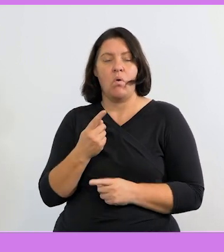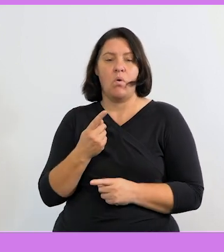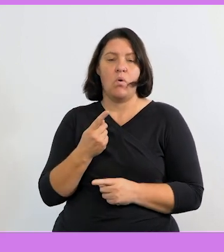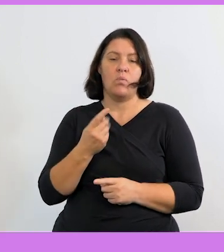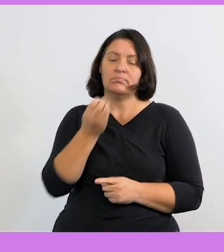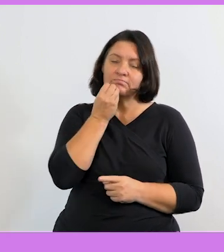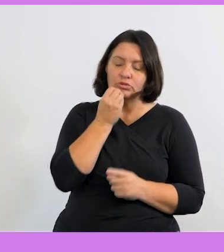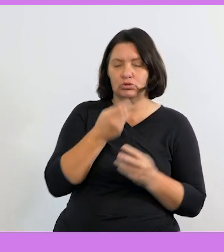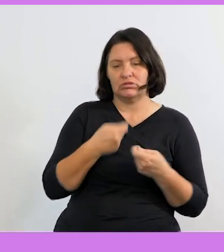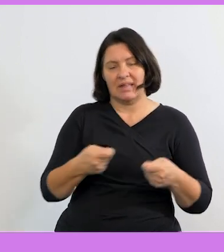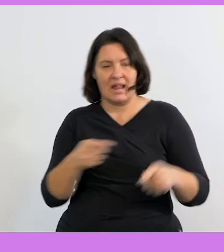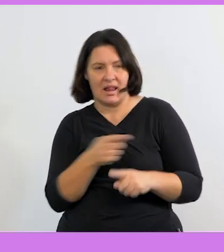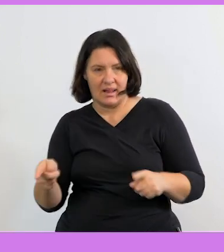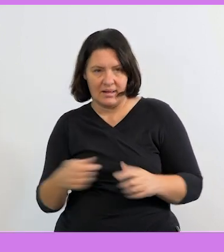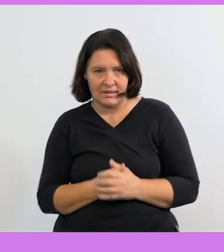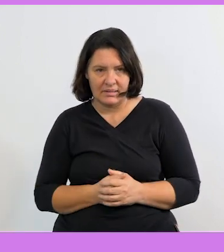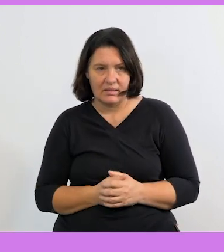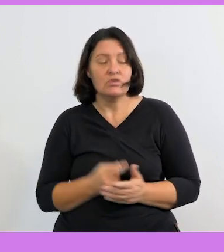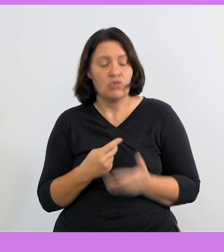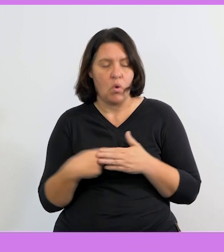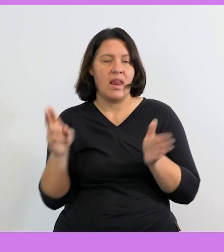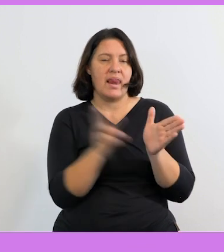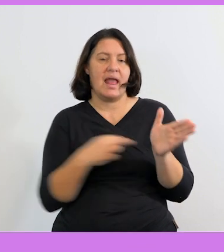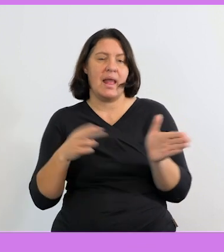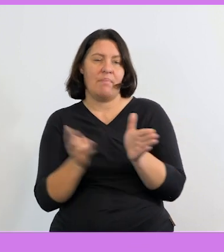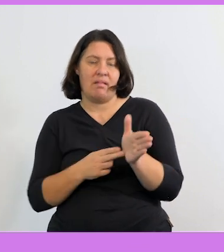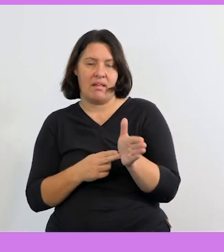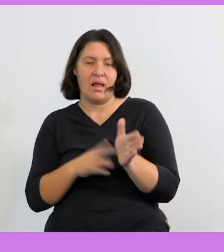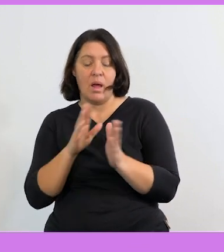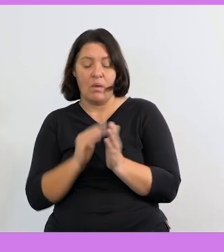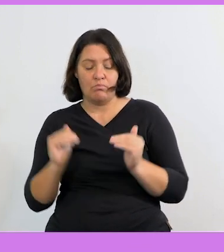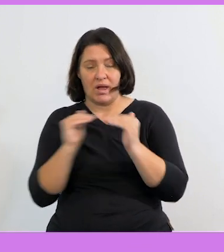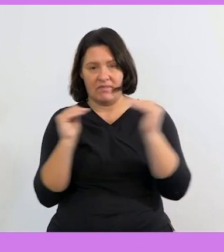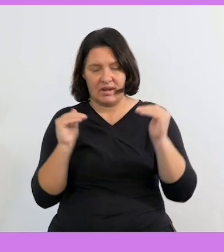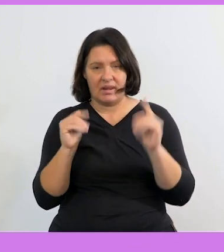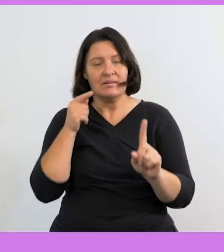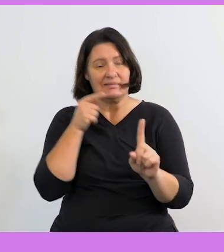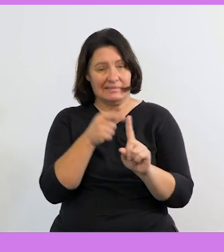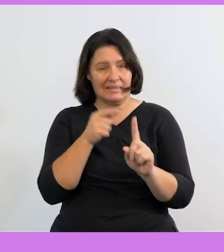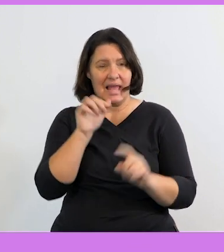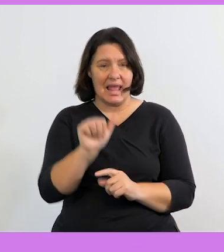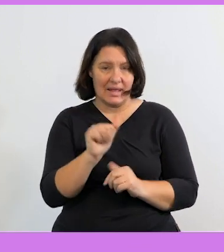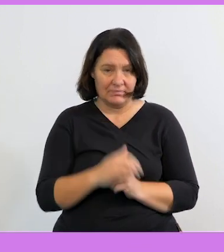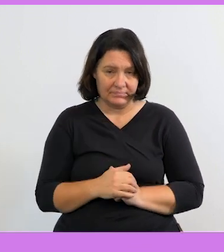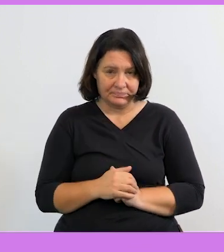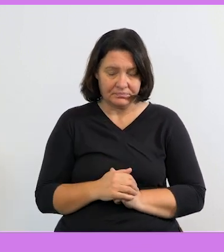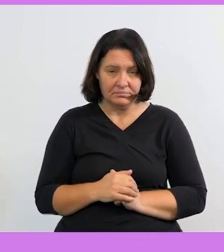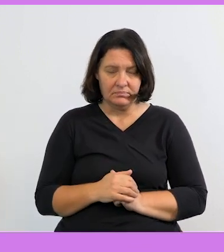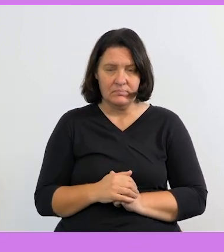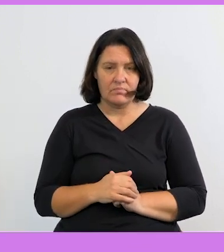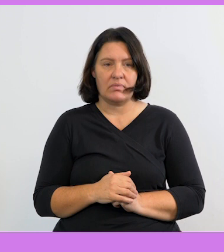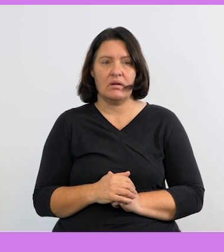chow stand. And then also importantly, so label the break-even point as A. Okay,